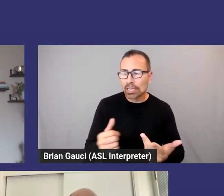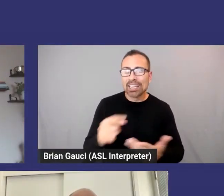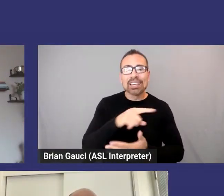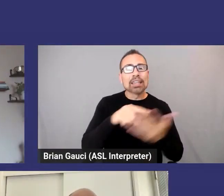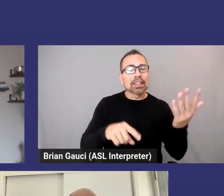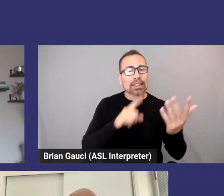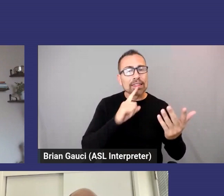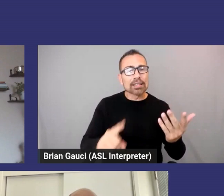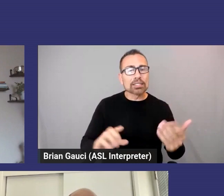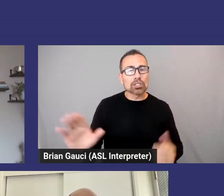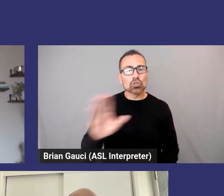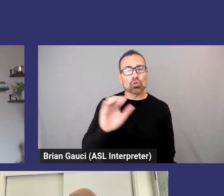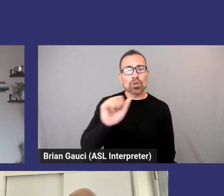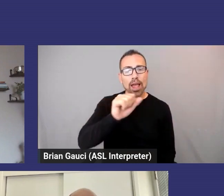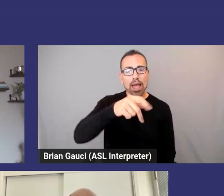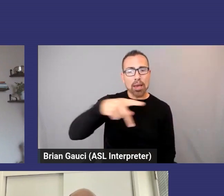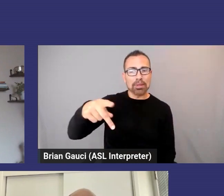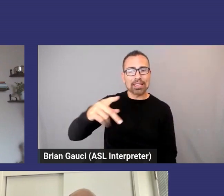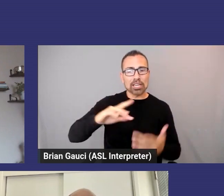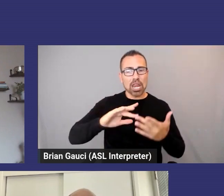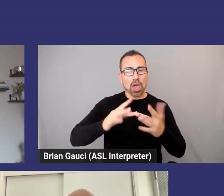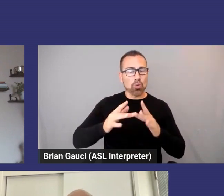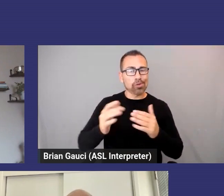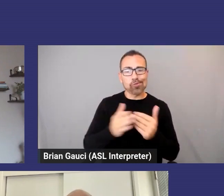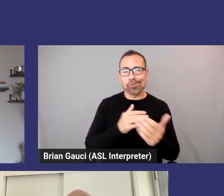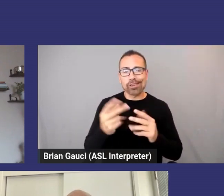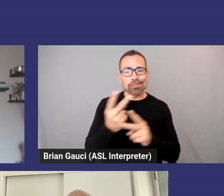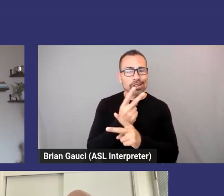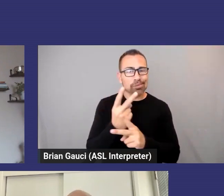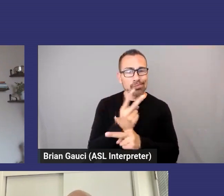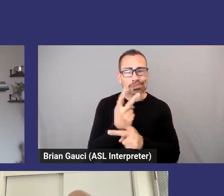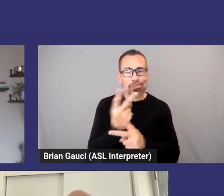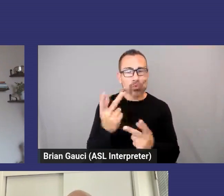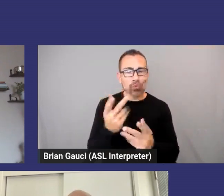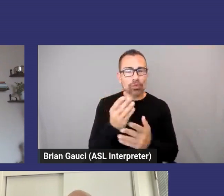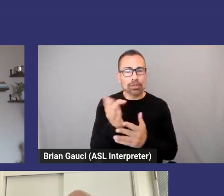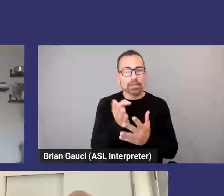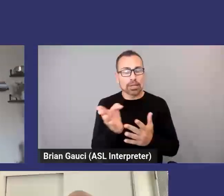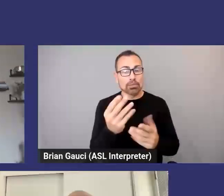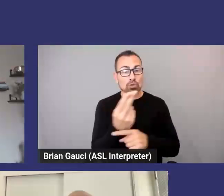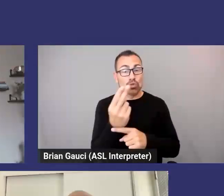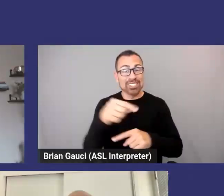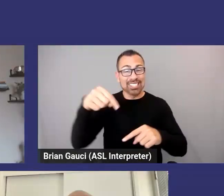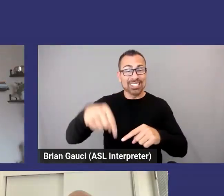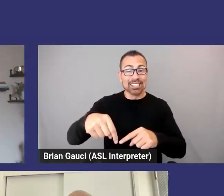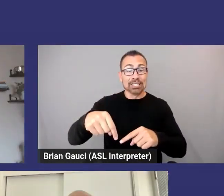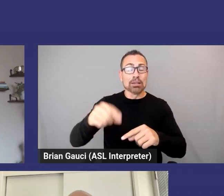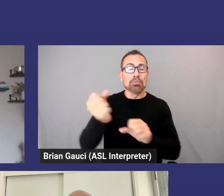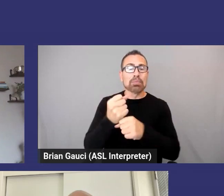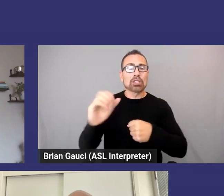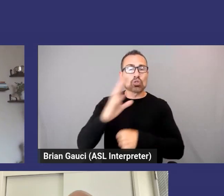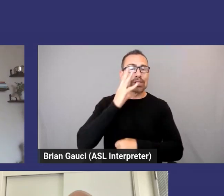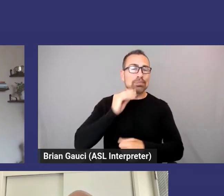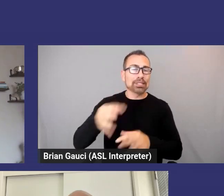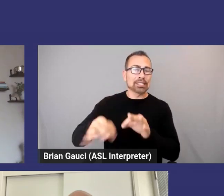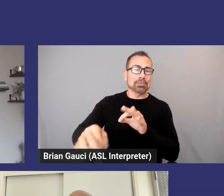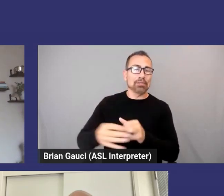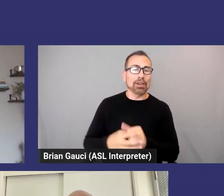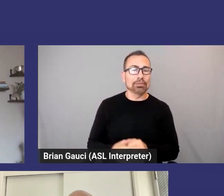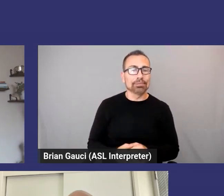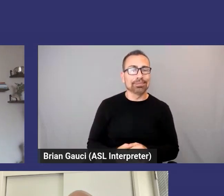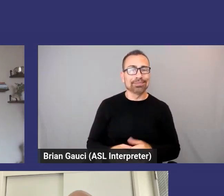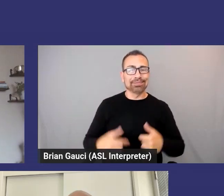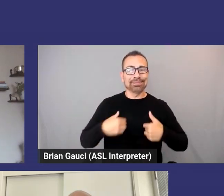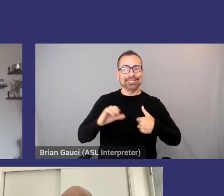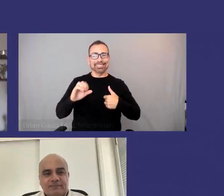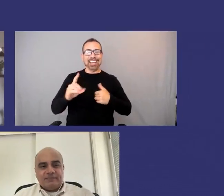whatever compute type you have, it's simplifying your experience for you. That's fantastic. Well, Satish, Justin, really appreciate you